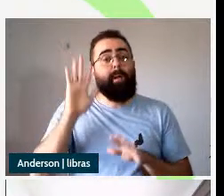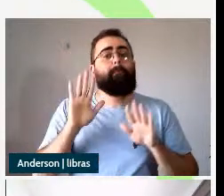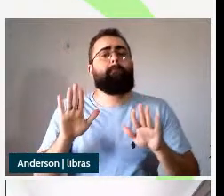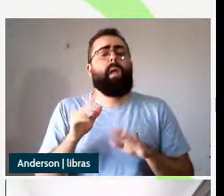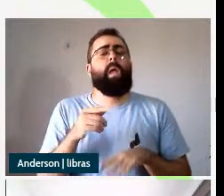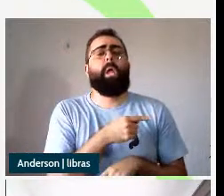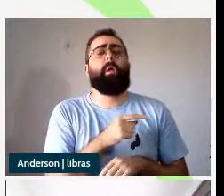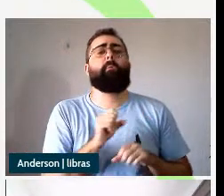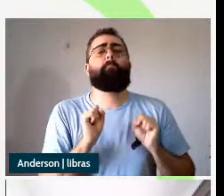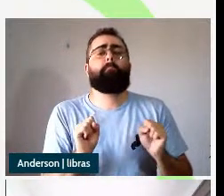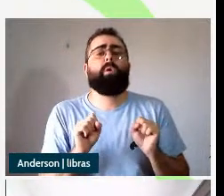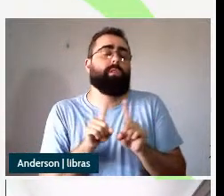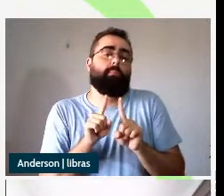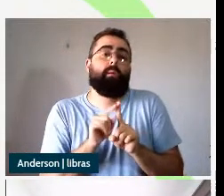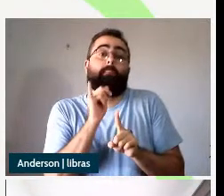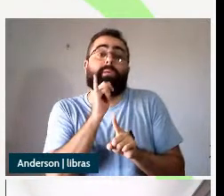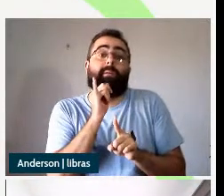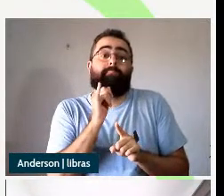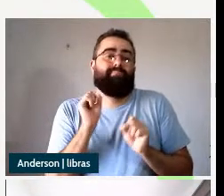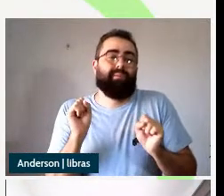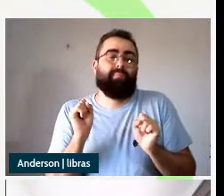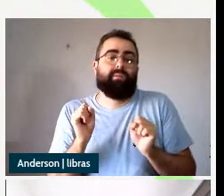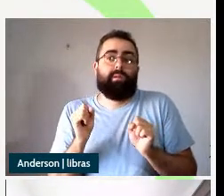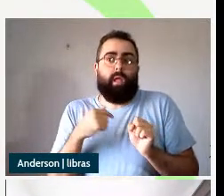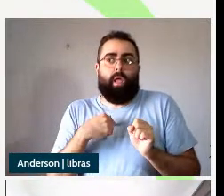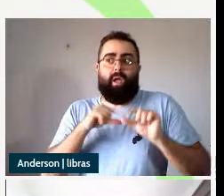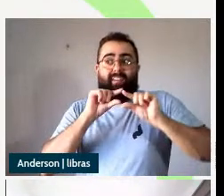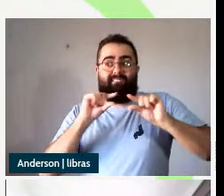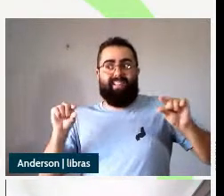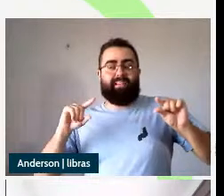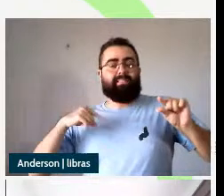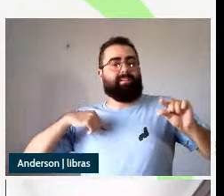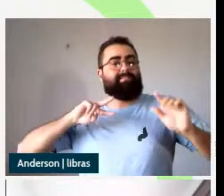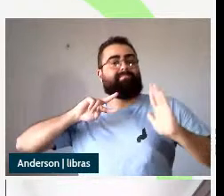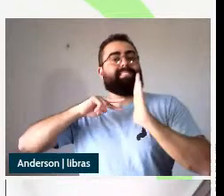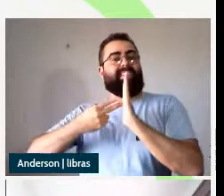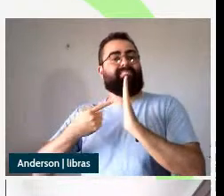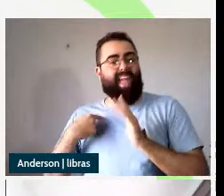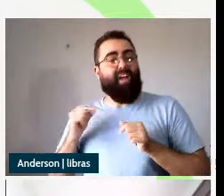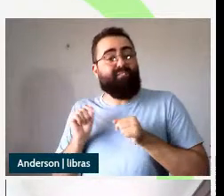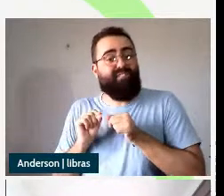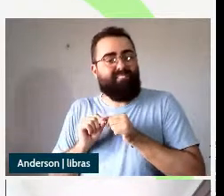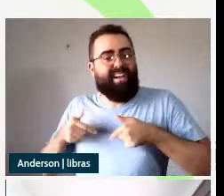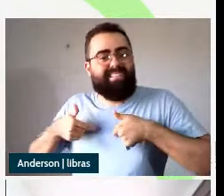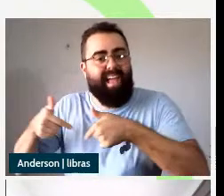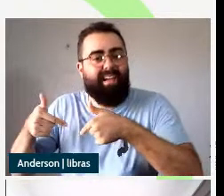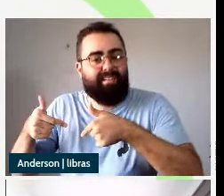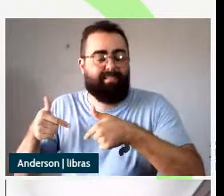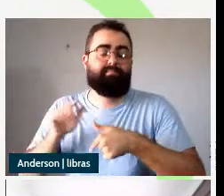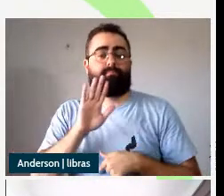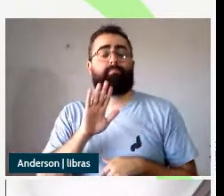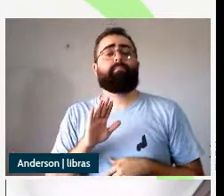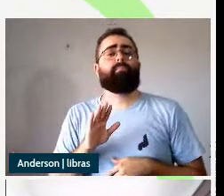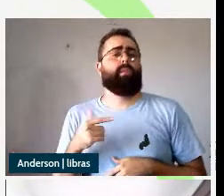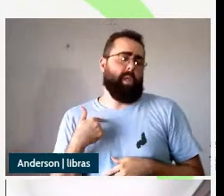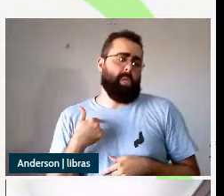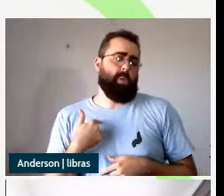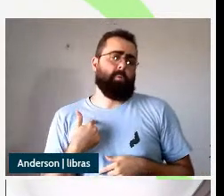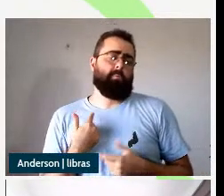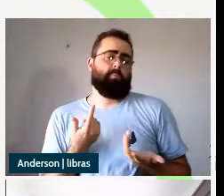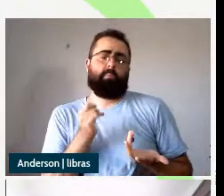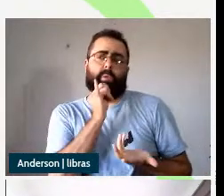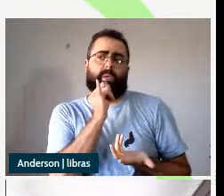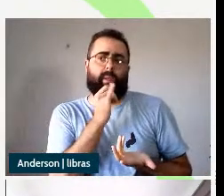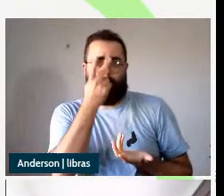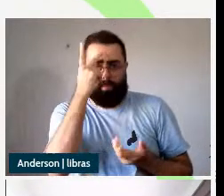as performatives if we were to use austin so what we can is assume that when someone uses a sentence